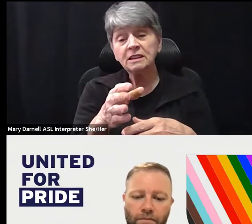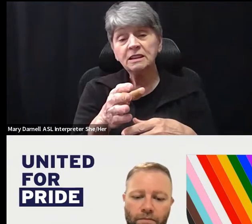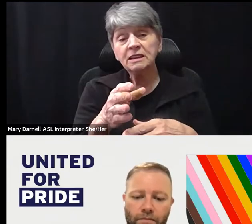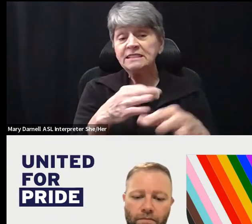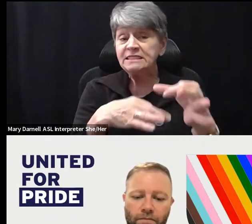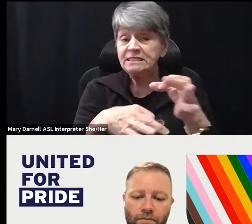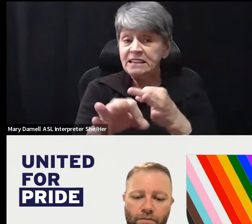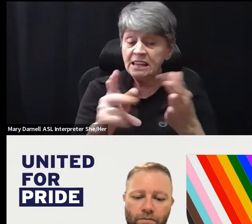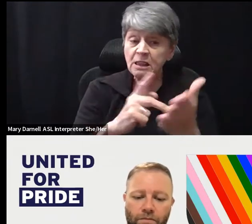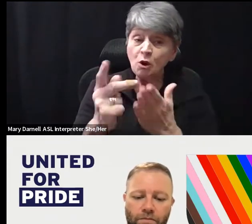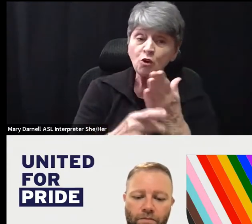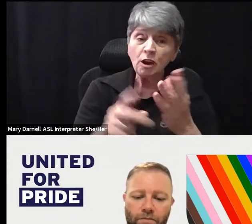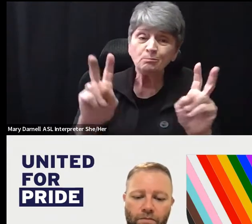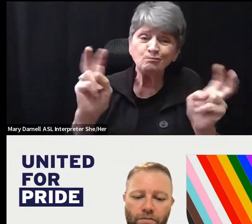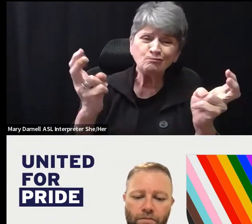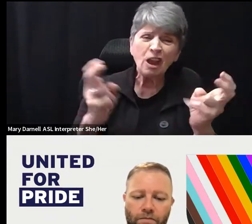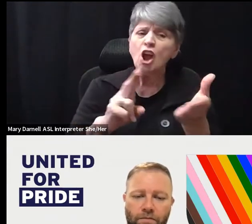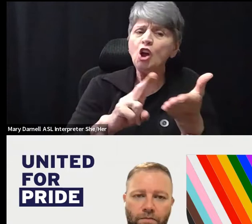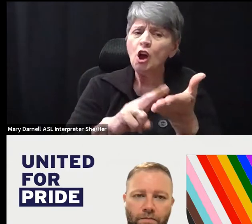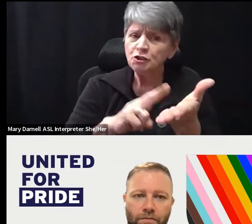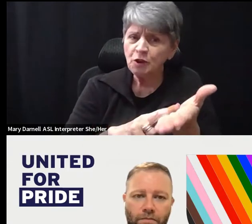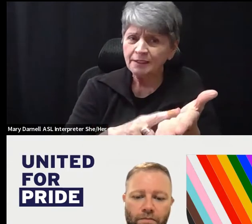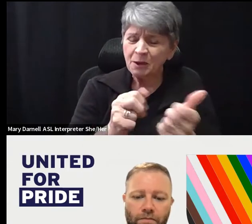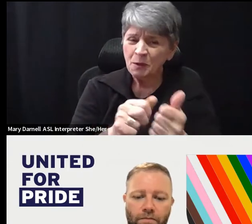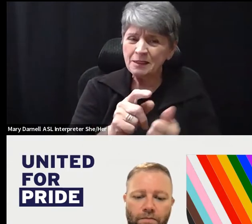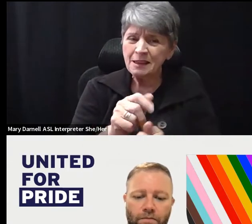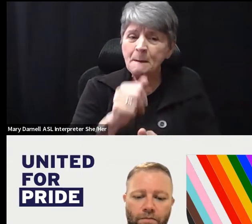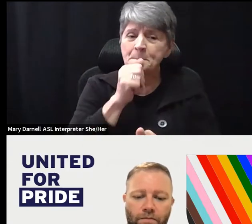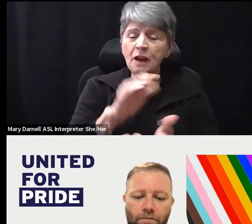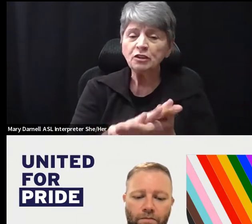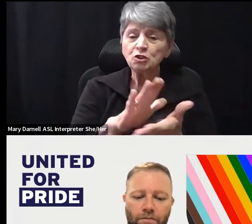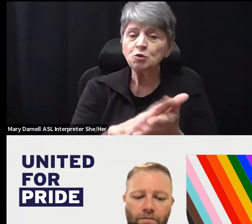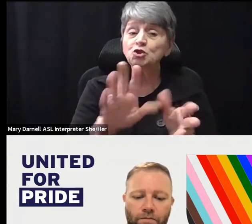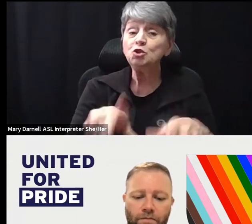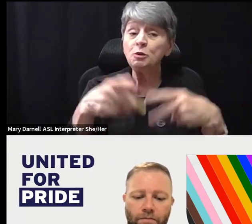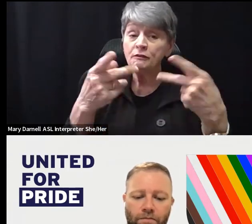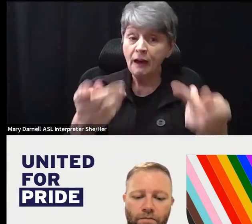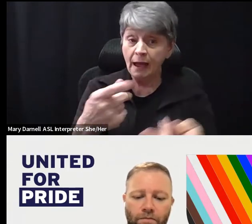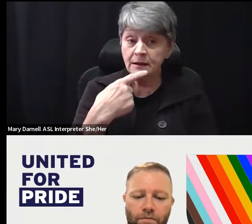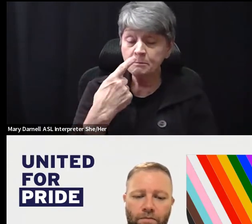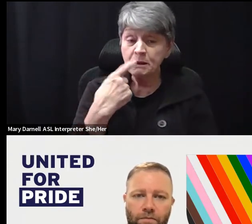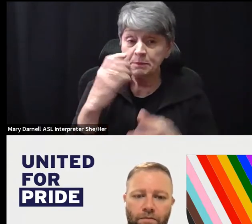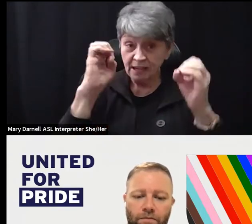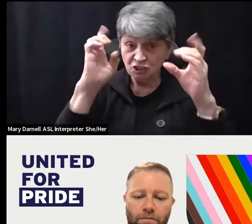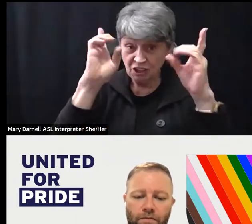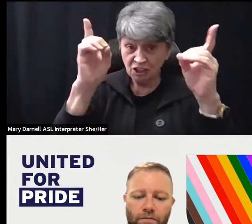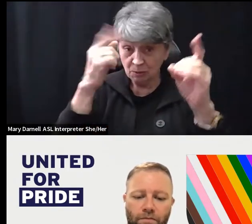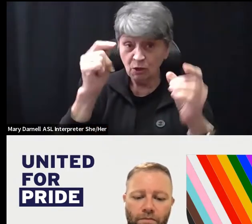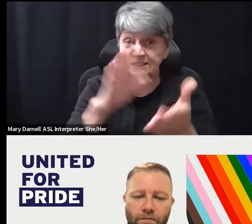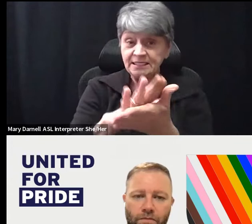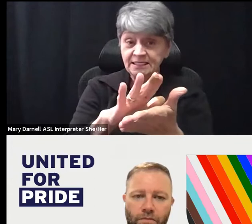program as contracting with private schools to provide a public education because the state itself couldn't in those limited